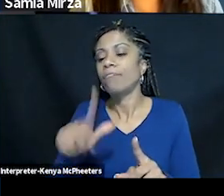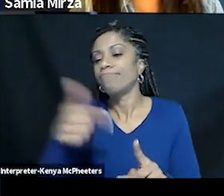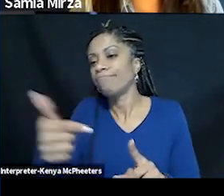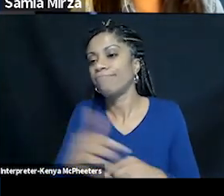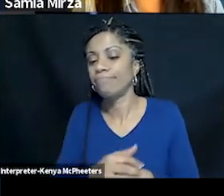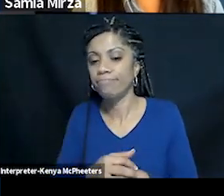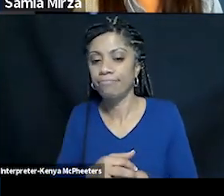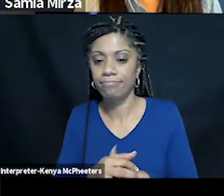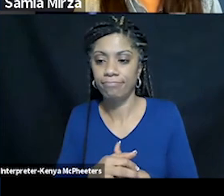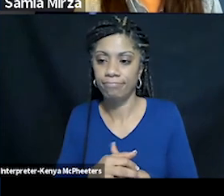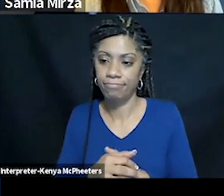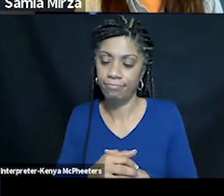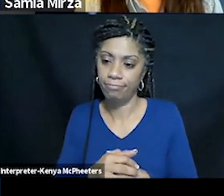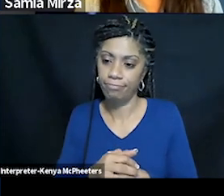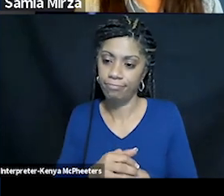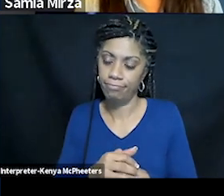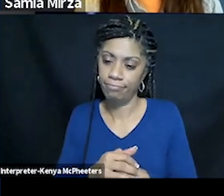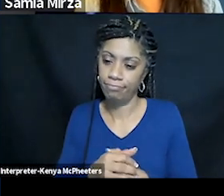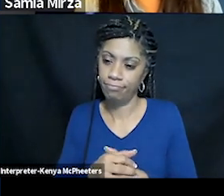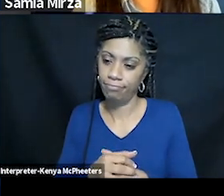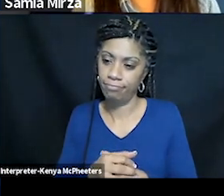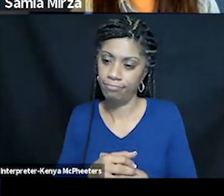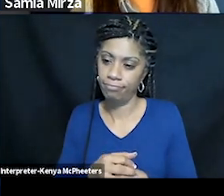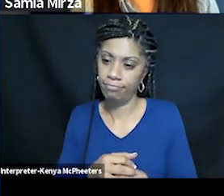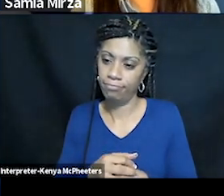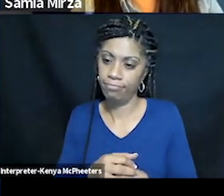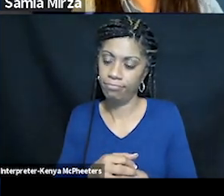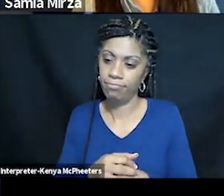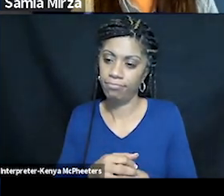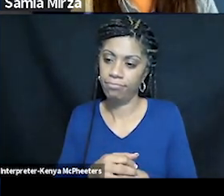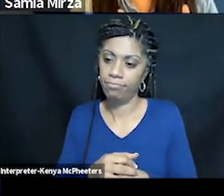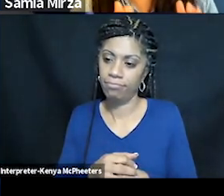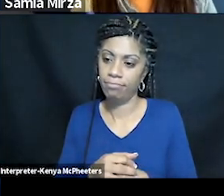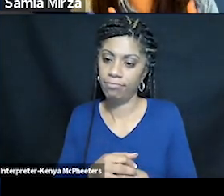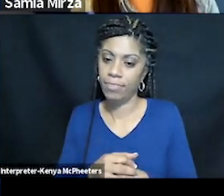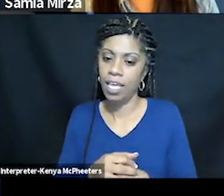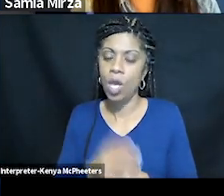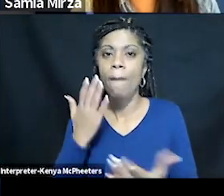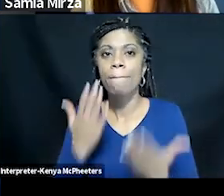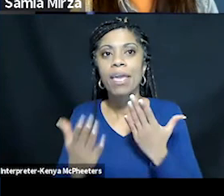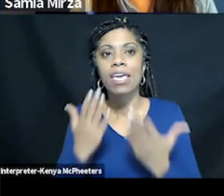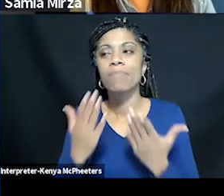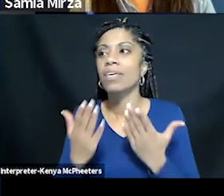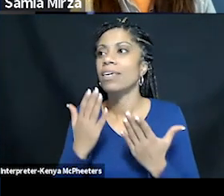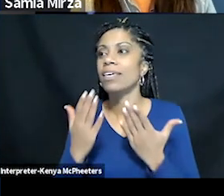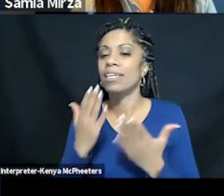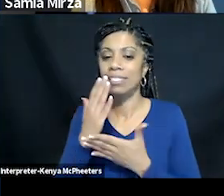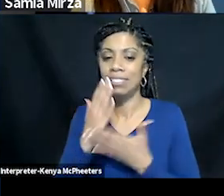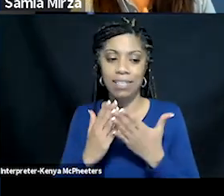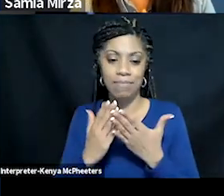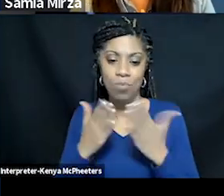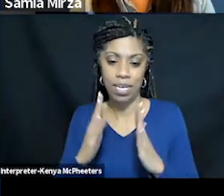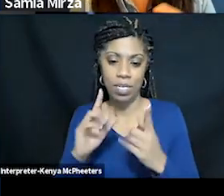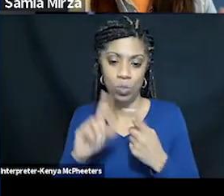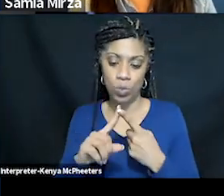think that a couple of kind of tactical things of how to avoid always depending on your Black colleagues or